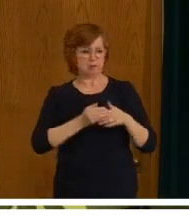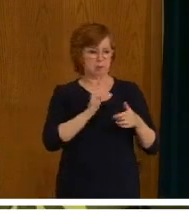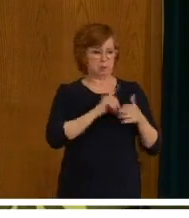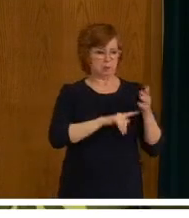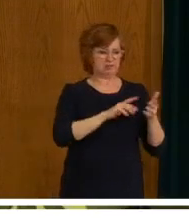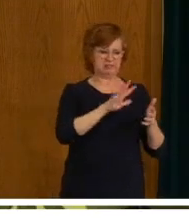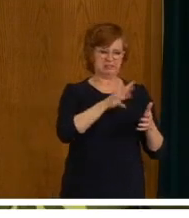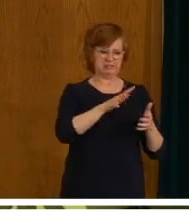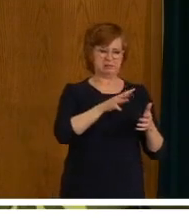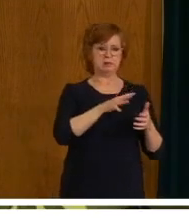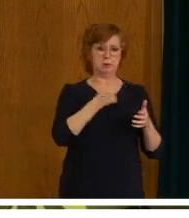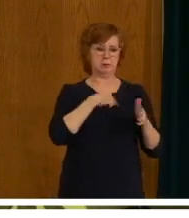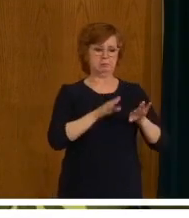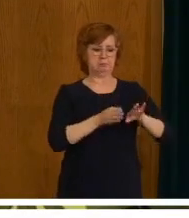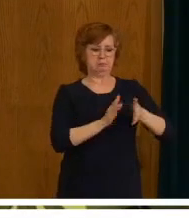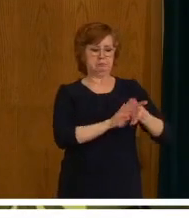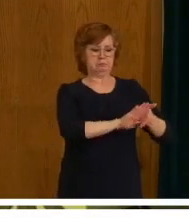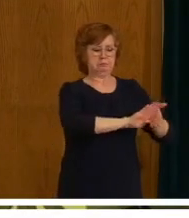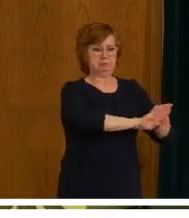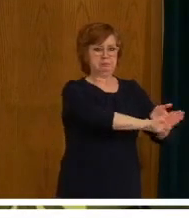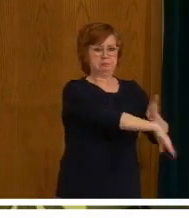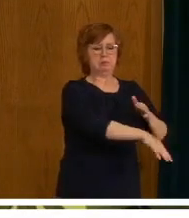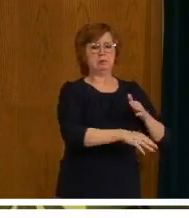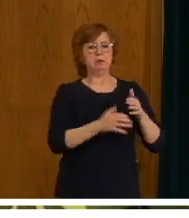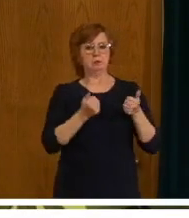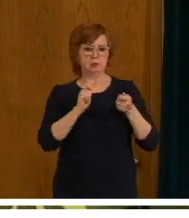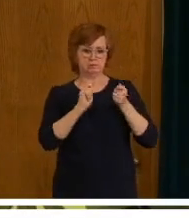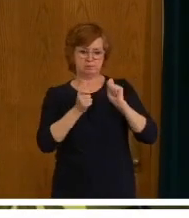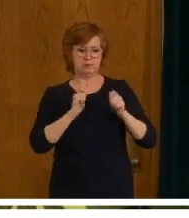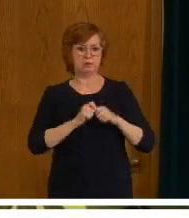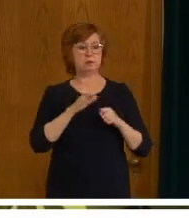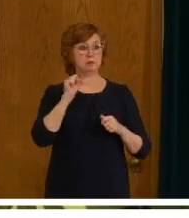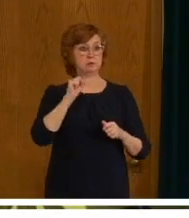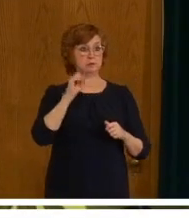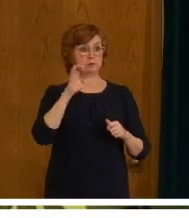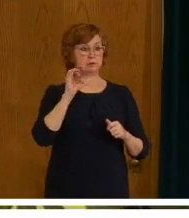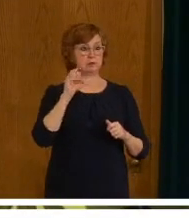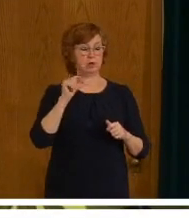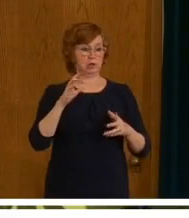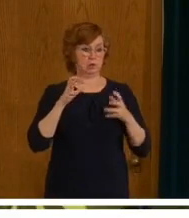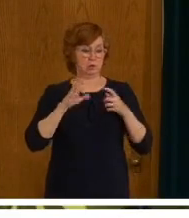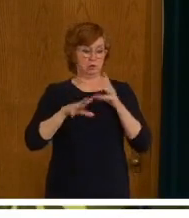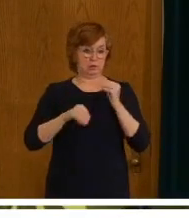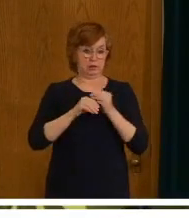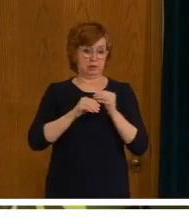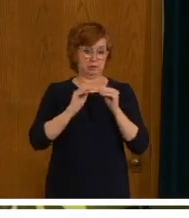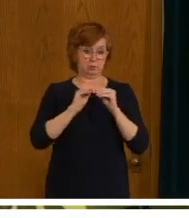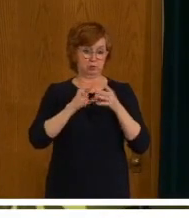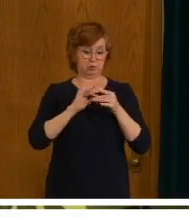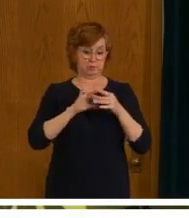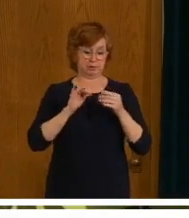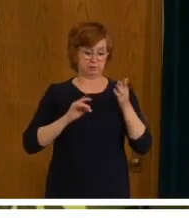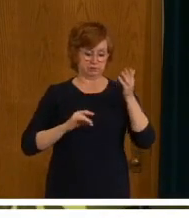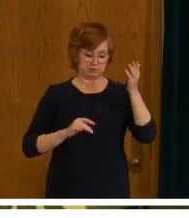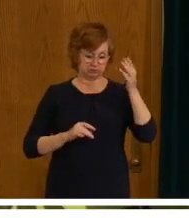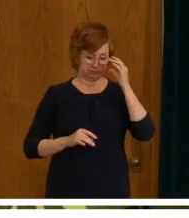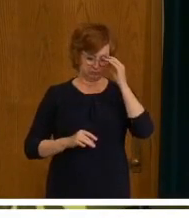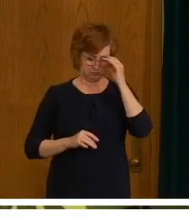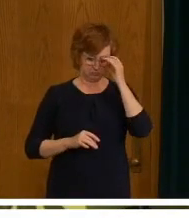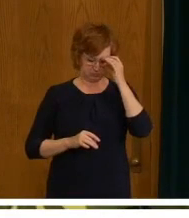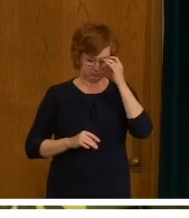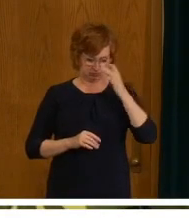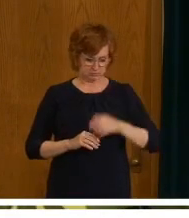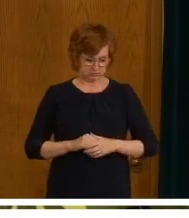resources into what is actually working. So, Scott, anything you'd have to add on